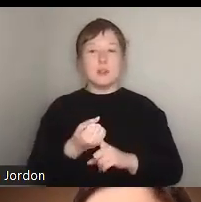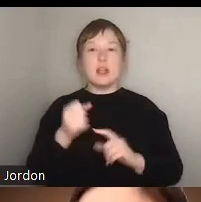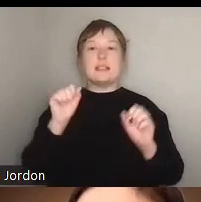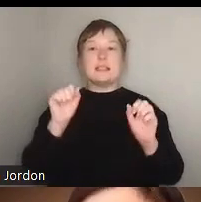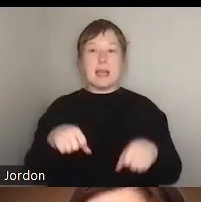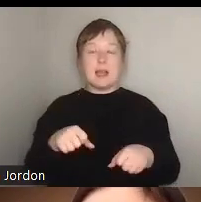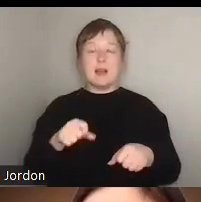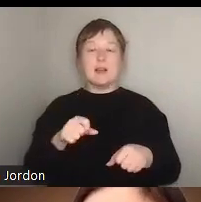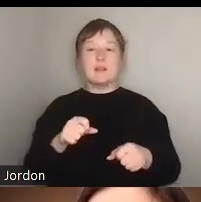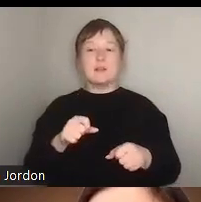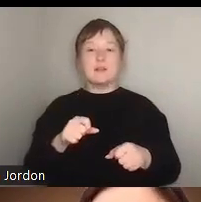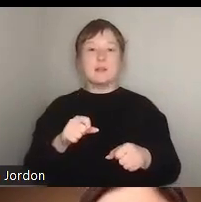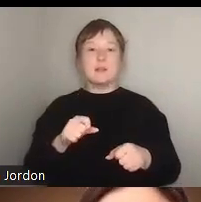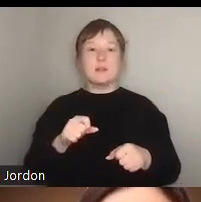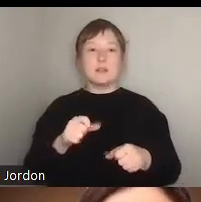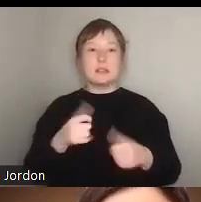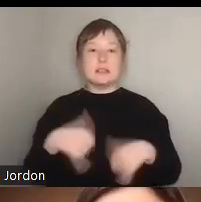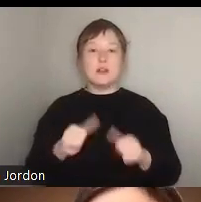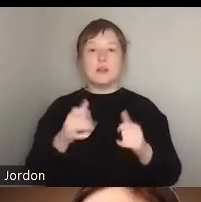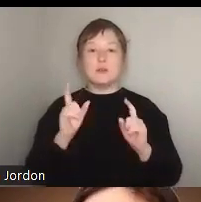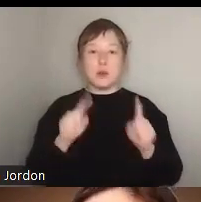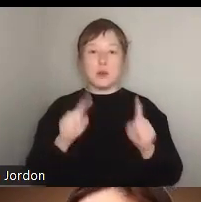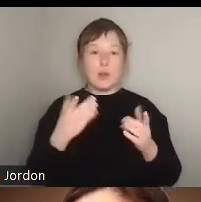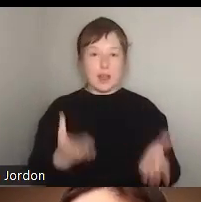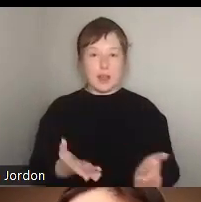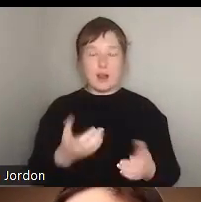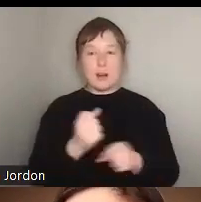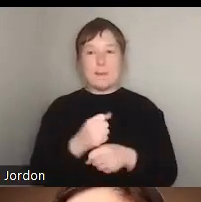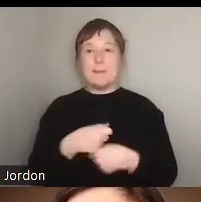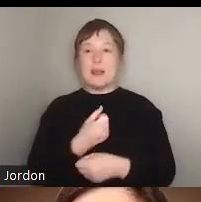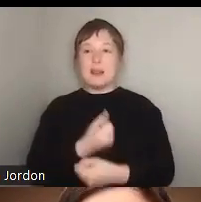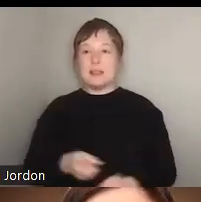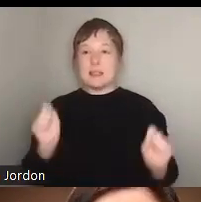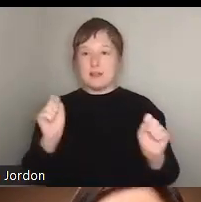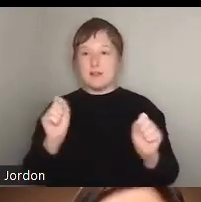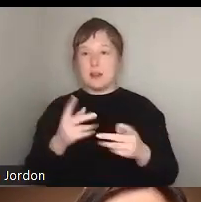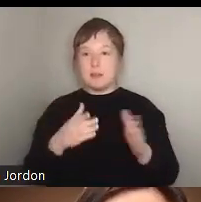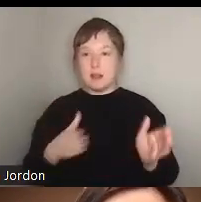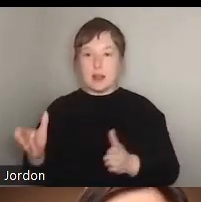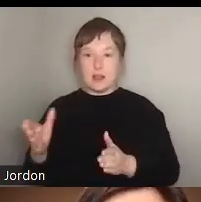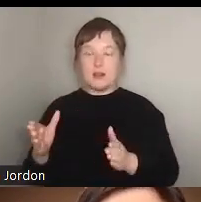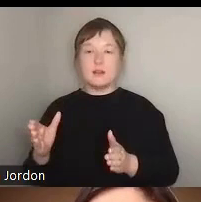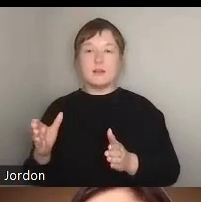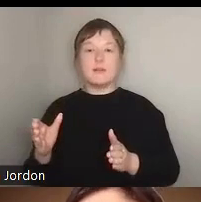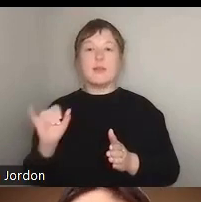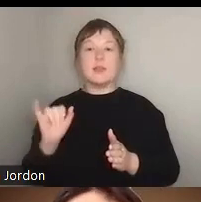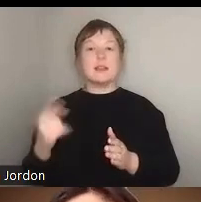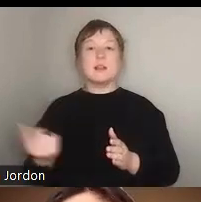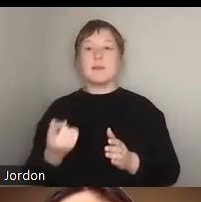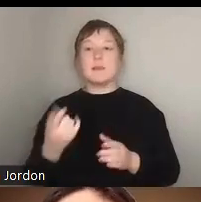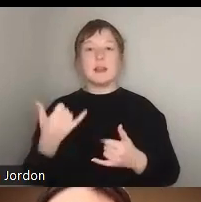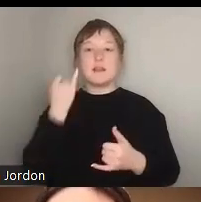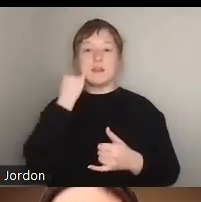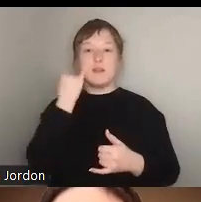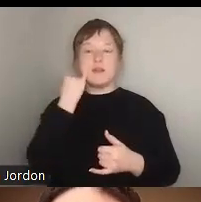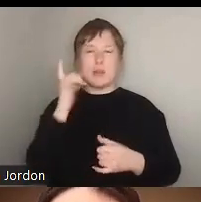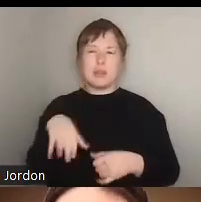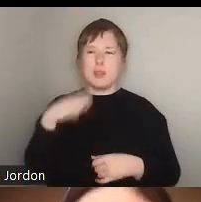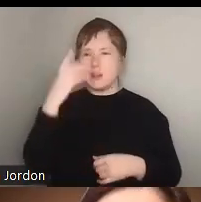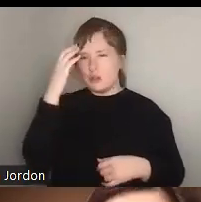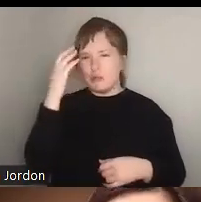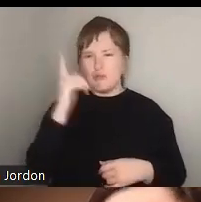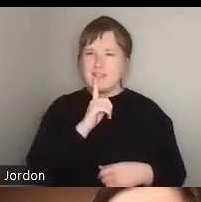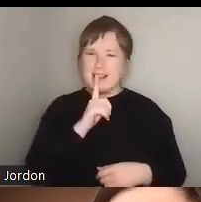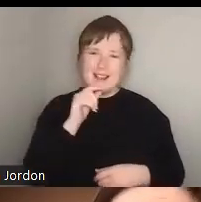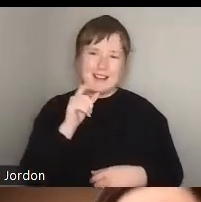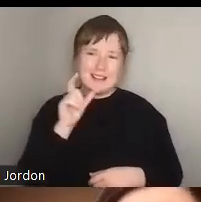fact. They can still go there and make that safety plan with them. And it's something that, even if for some reason we think, oh, well, do you really need it because